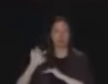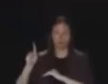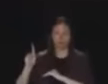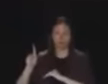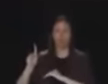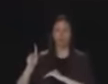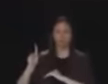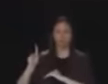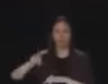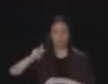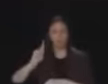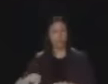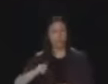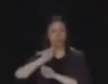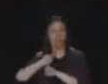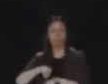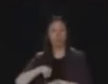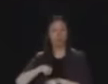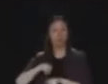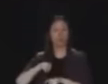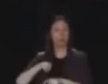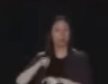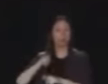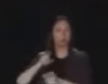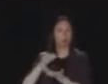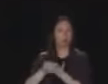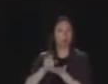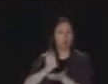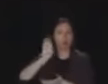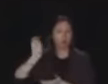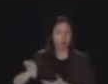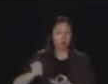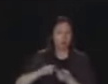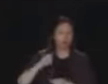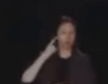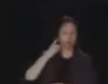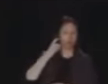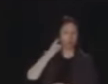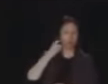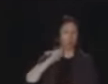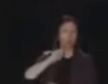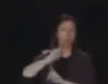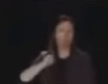must report large and suspicious transactions to FINTRAC.